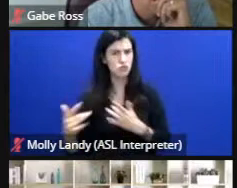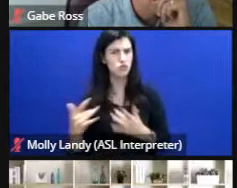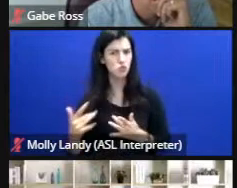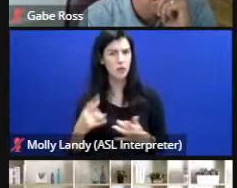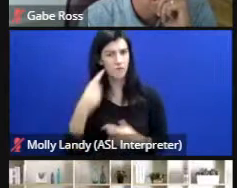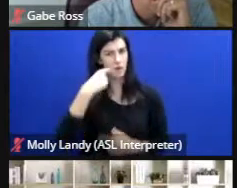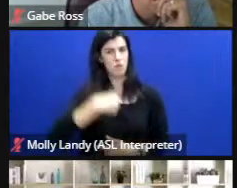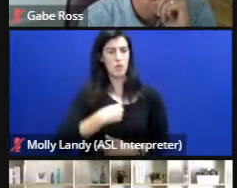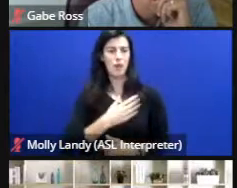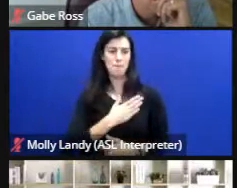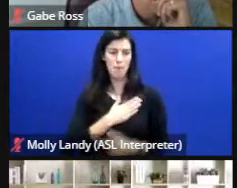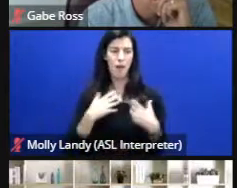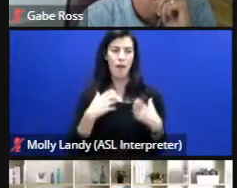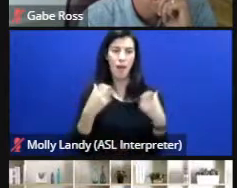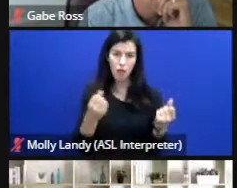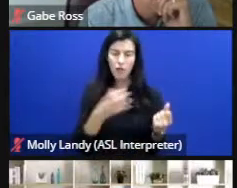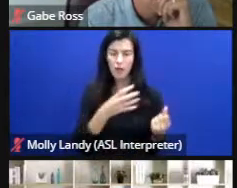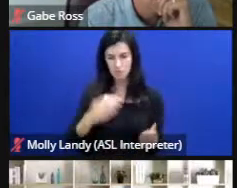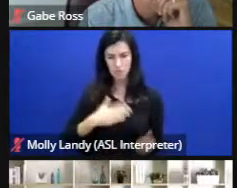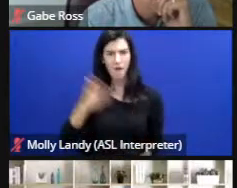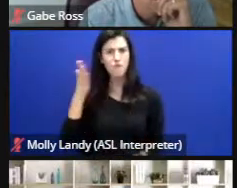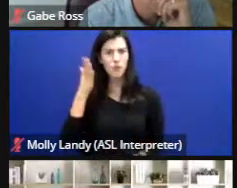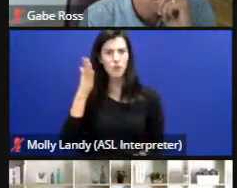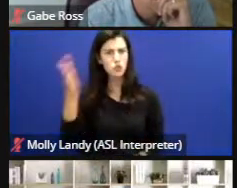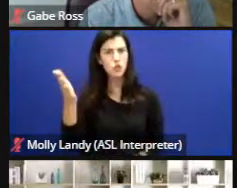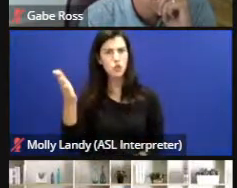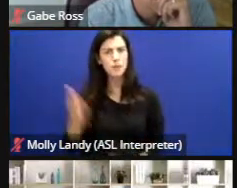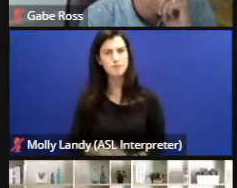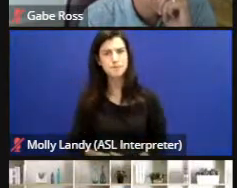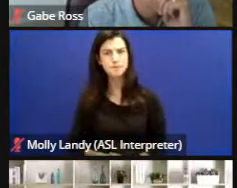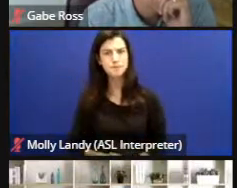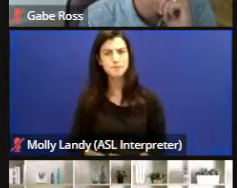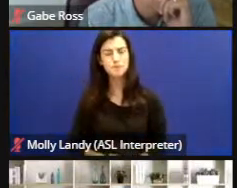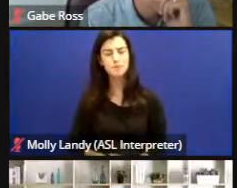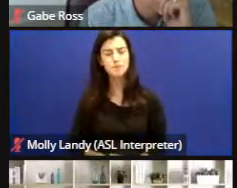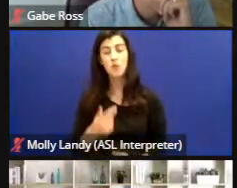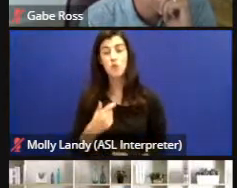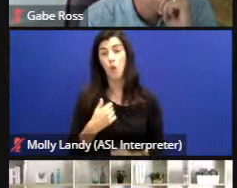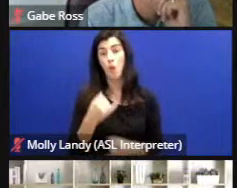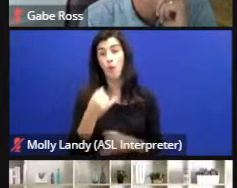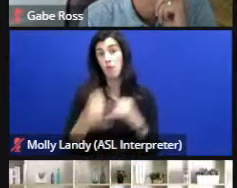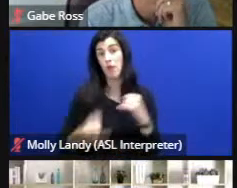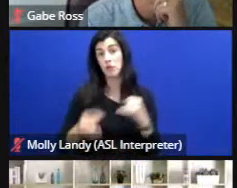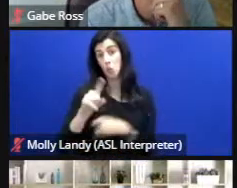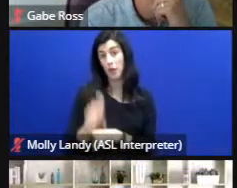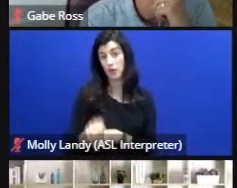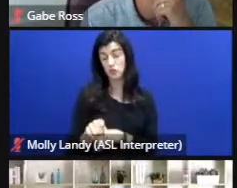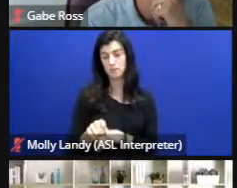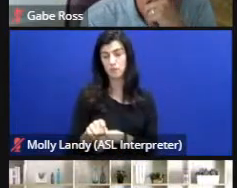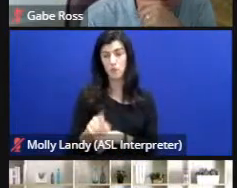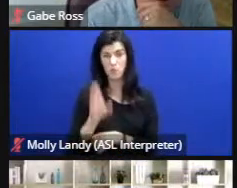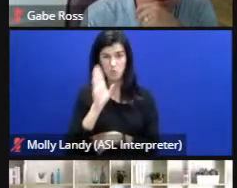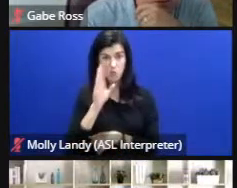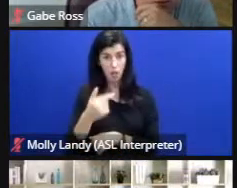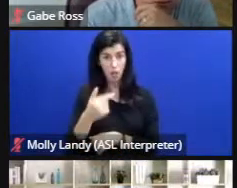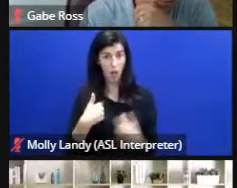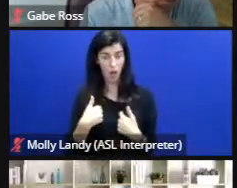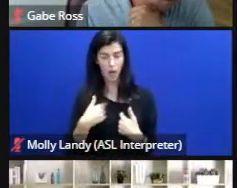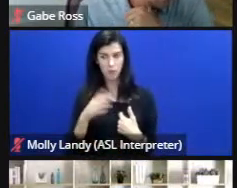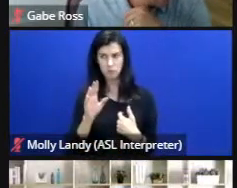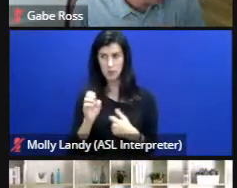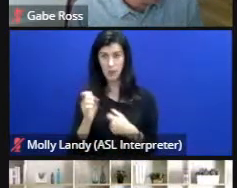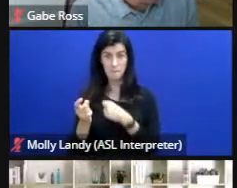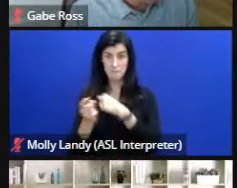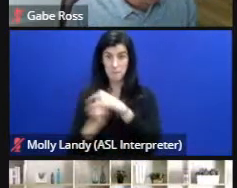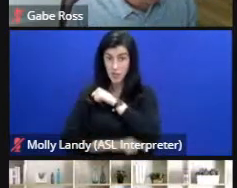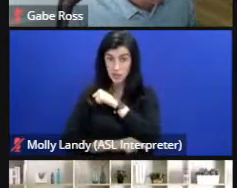for me and for my health and for my future. And so I guess the last question is, will I be punished if I choose not